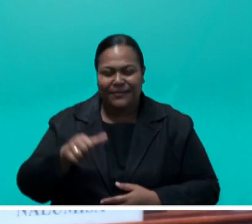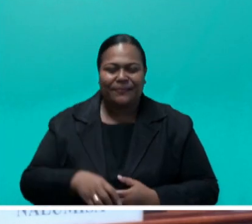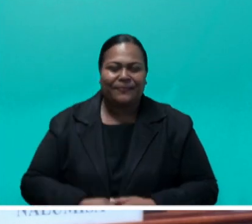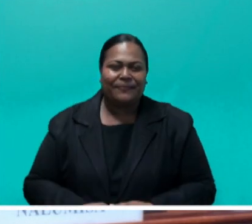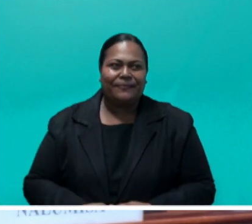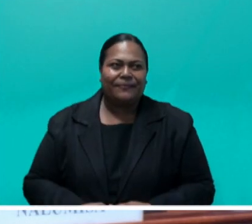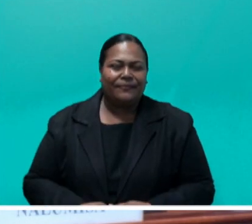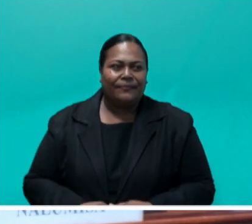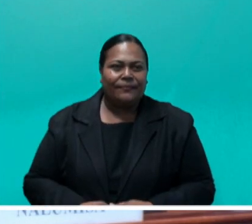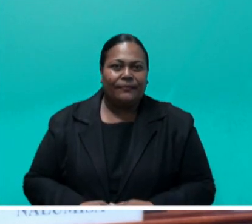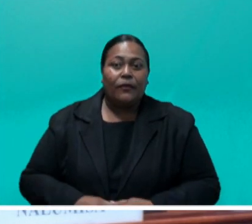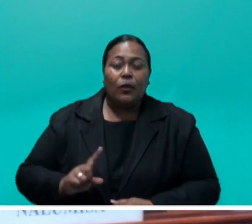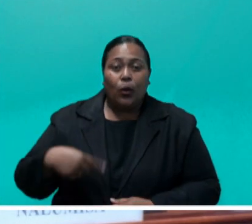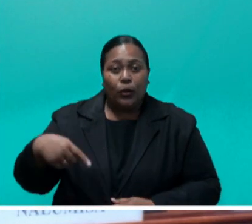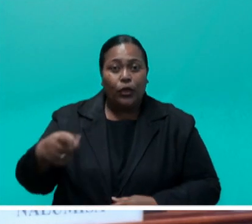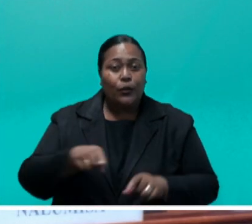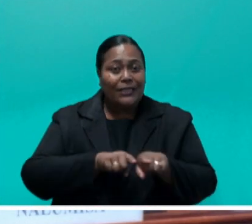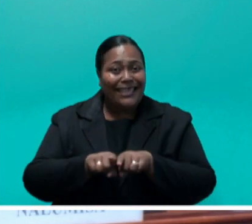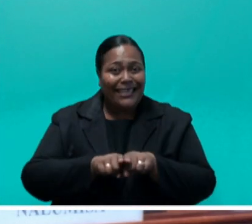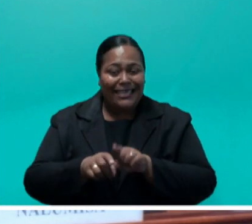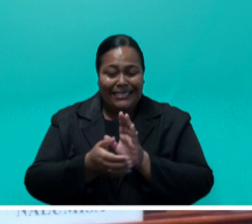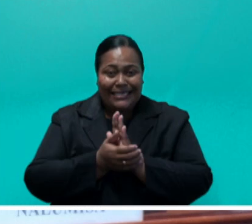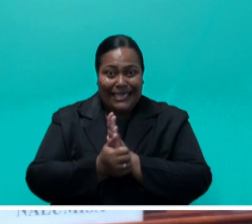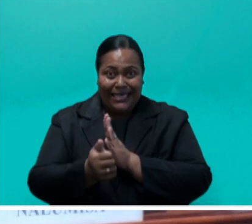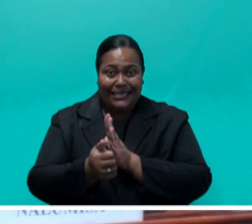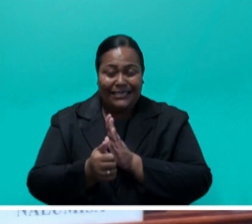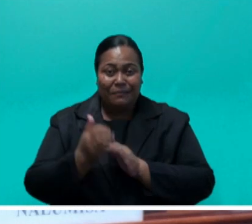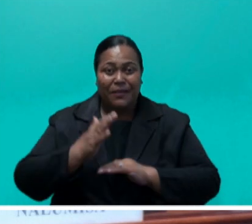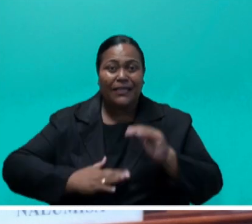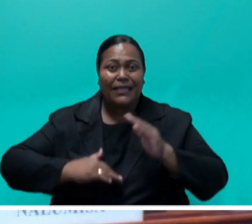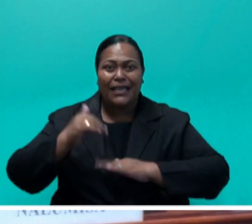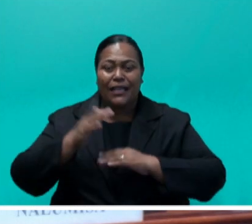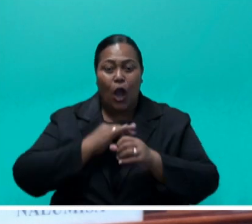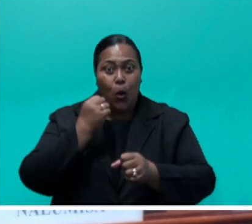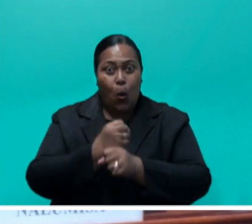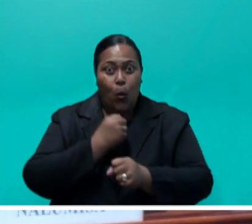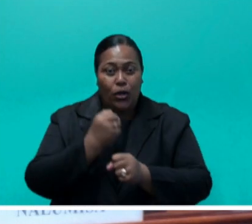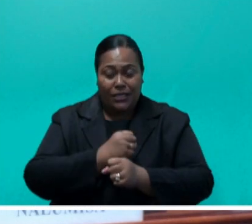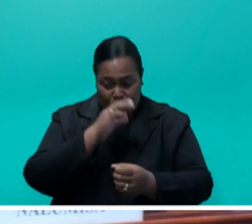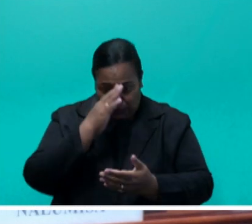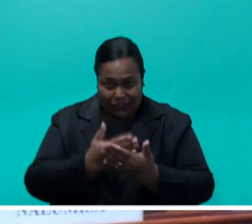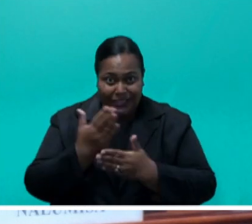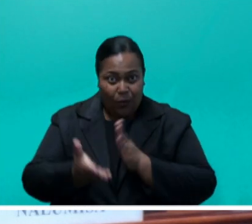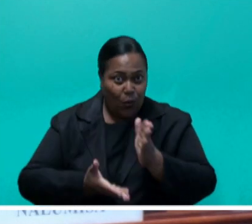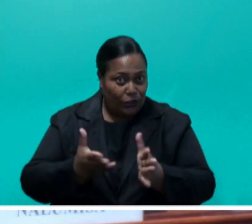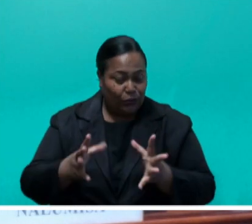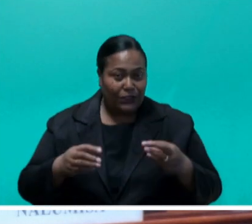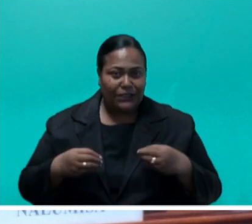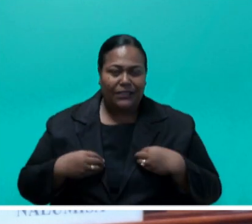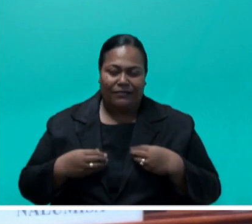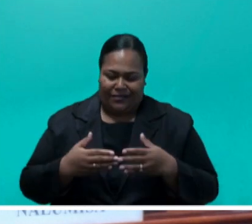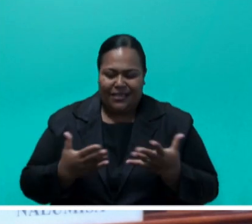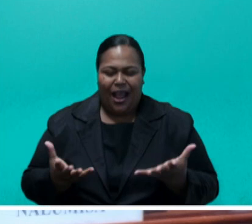Through continuous learning and skill building, our gold awardees have equipped themselves with the tools